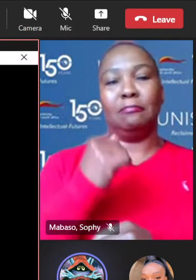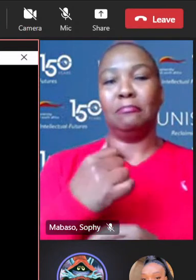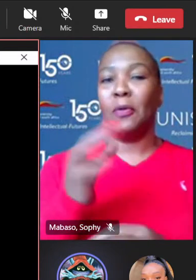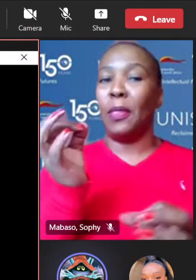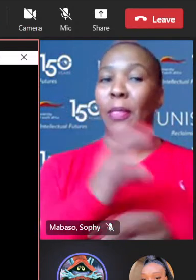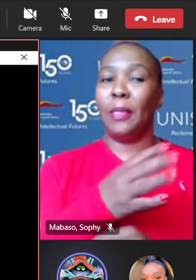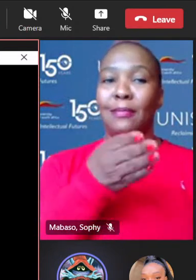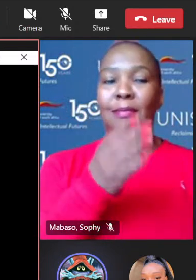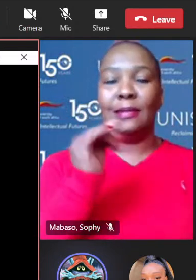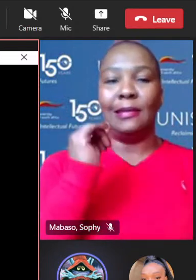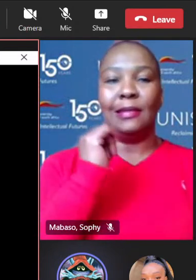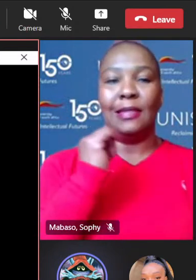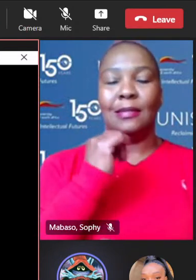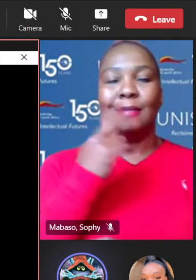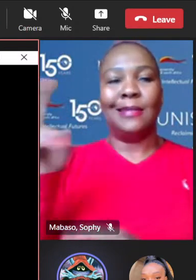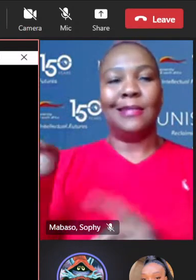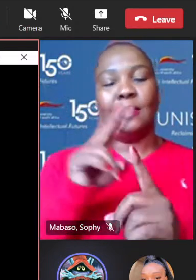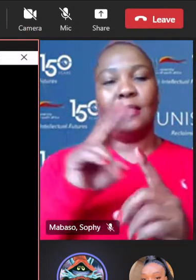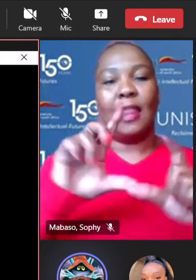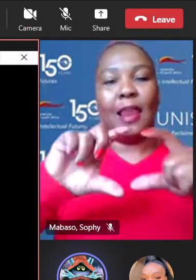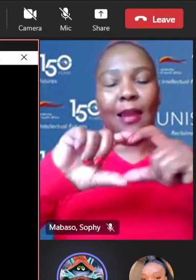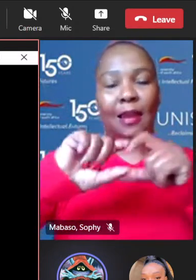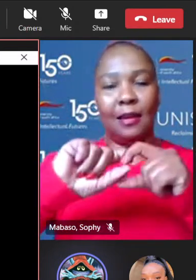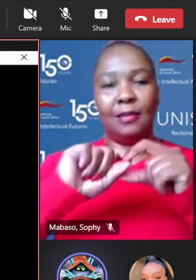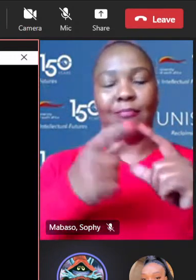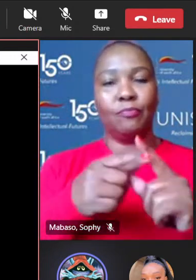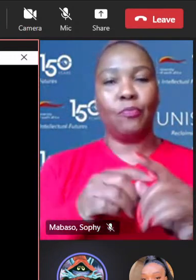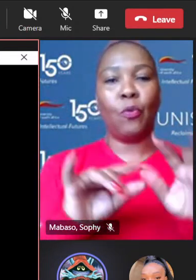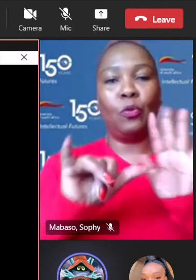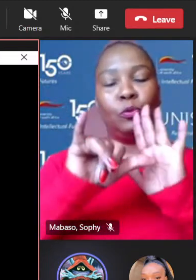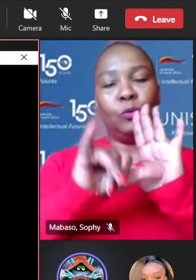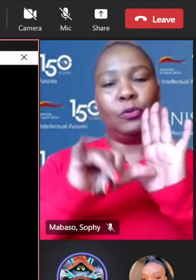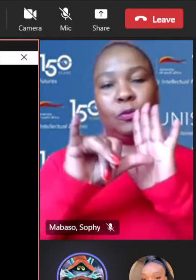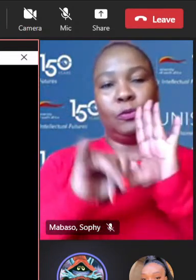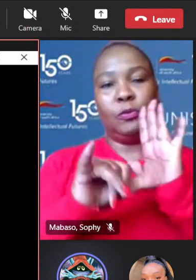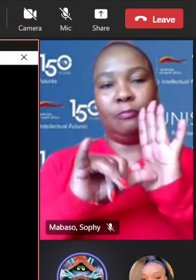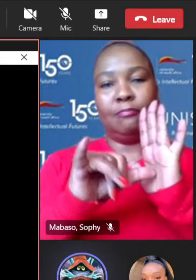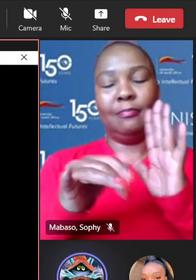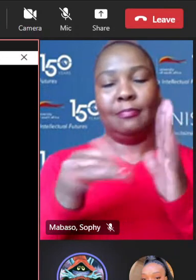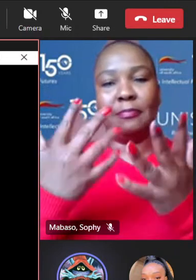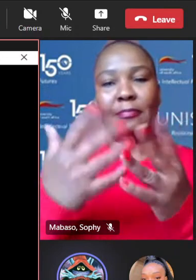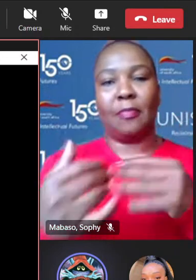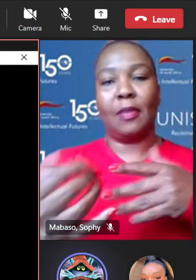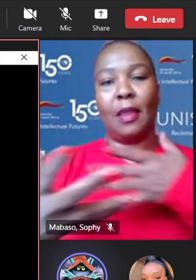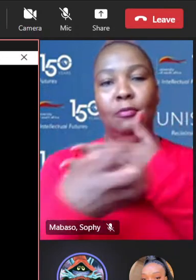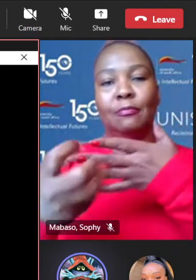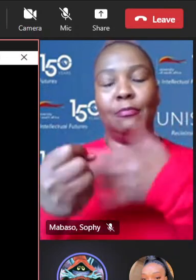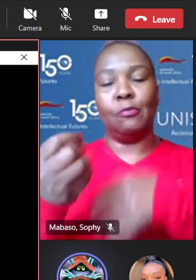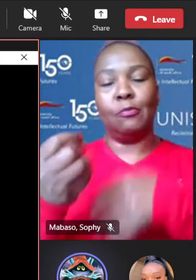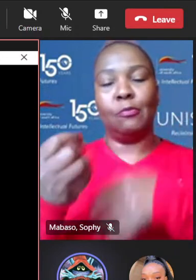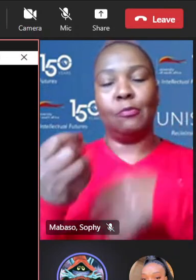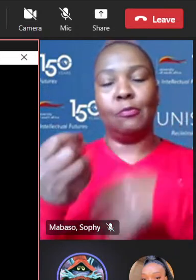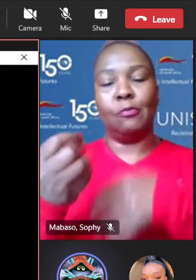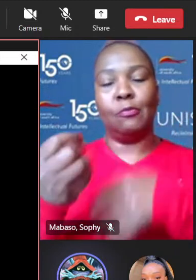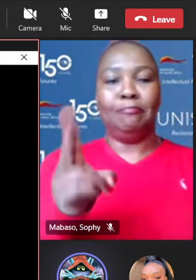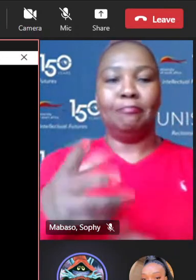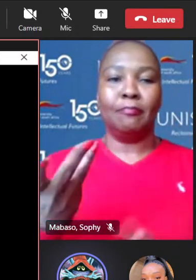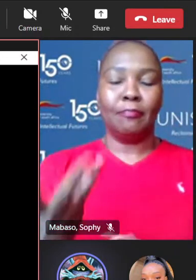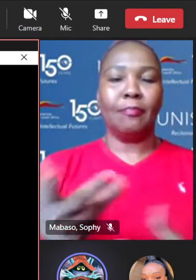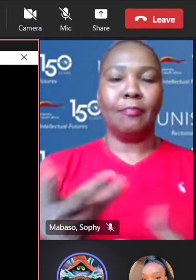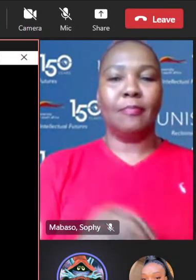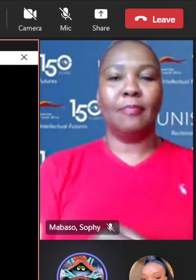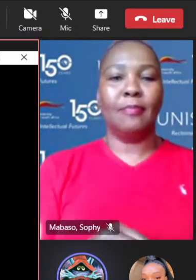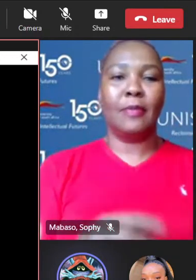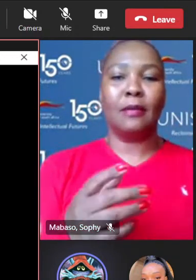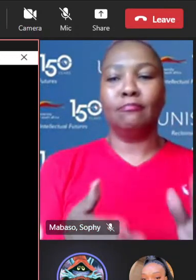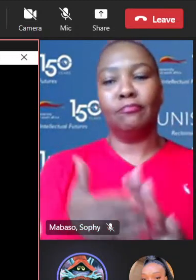link for the YouTube channel, and our recording is there as well. So please hop along and go have a look at it.